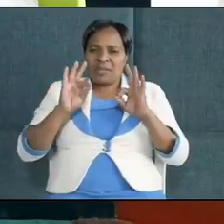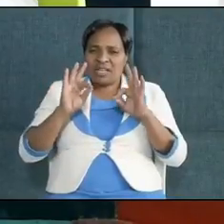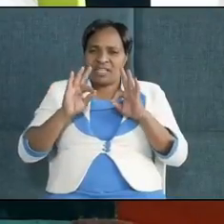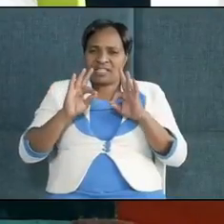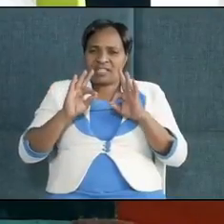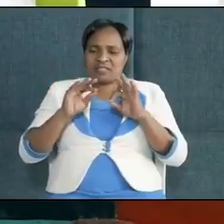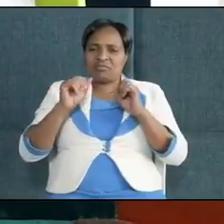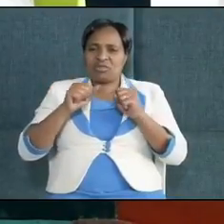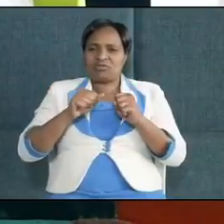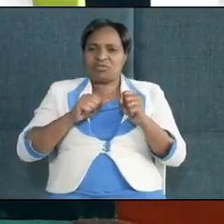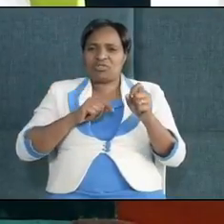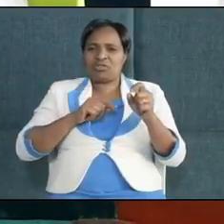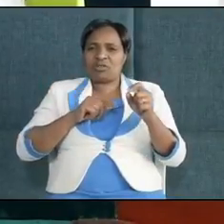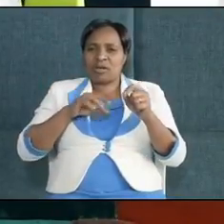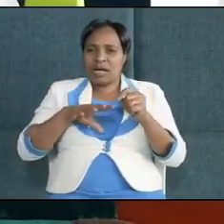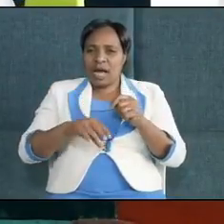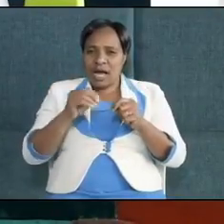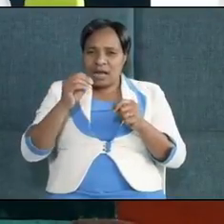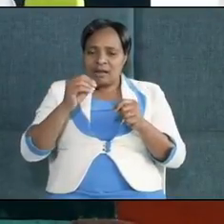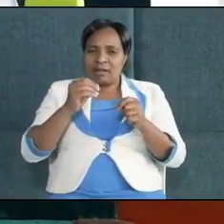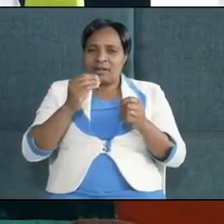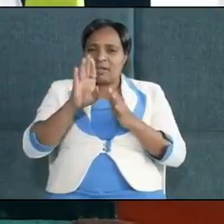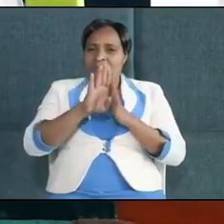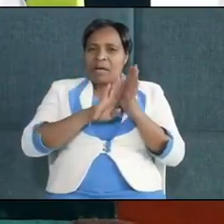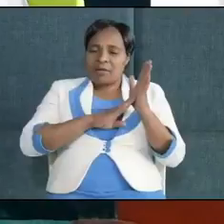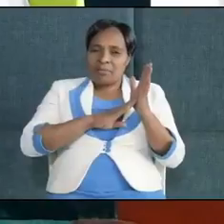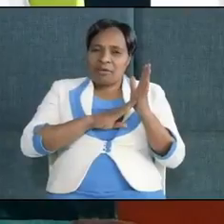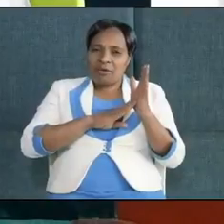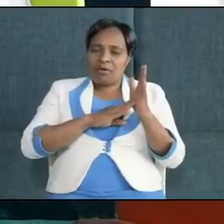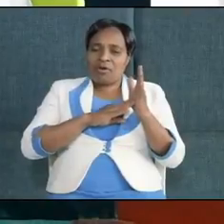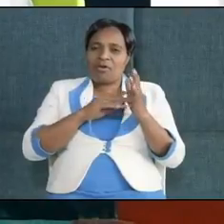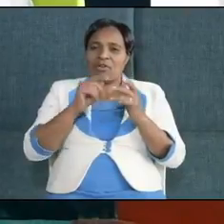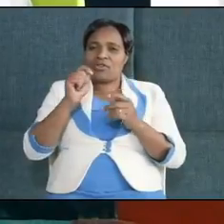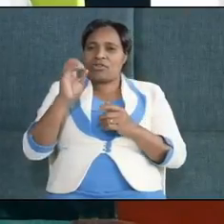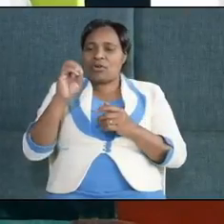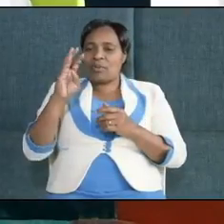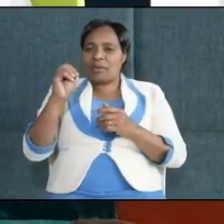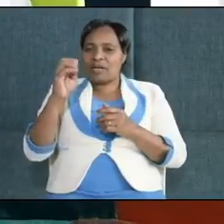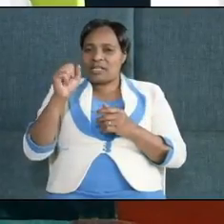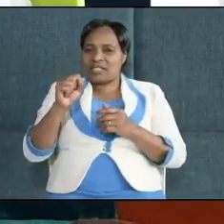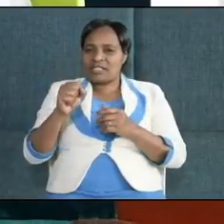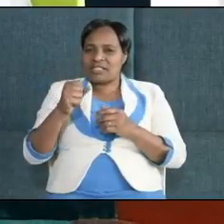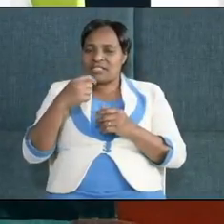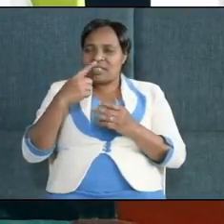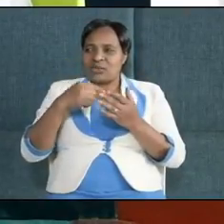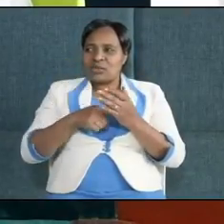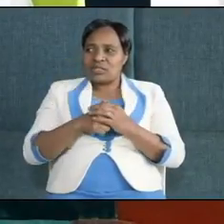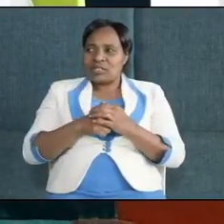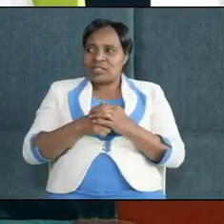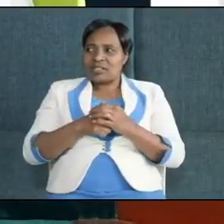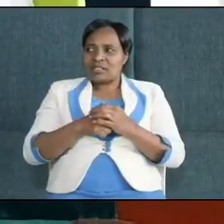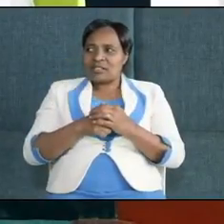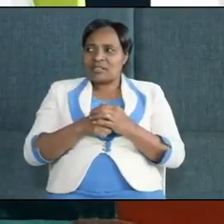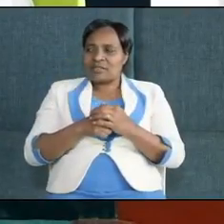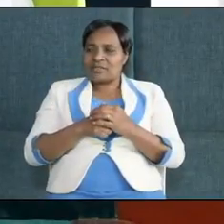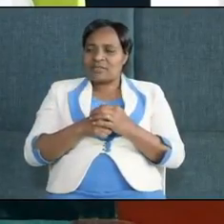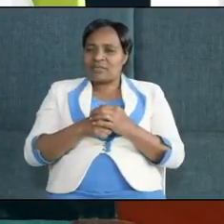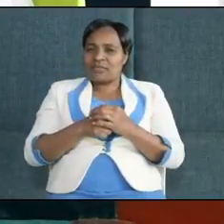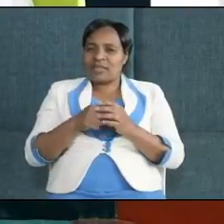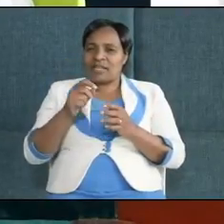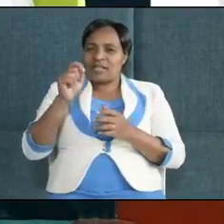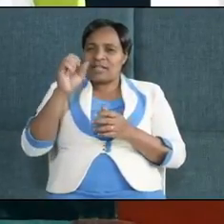We have journeyed with our Bible hero, Paul. From Macedonica to Thessalonica.